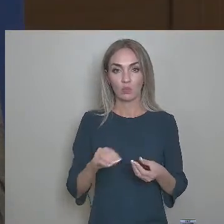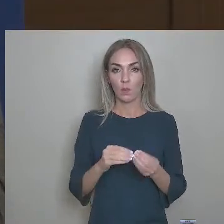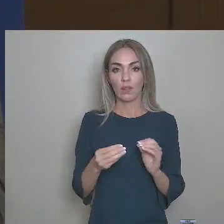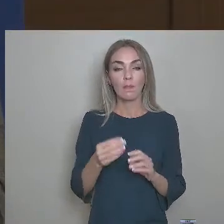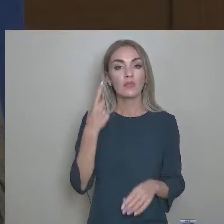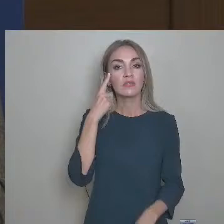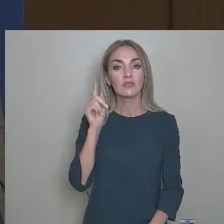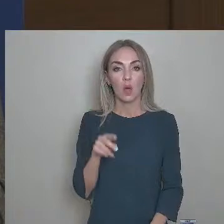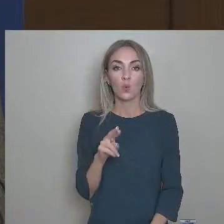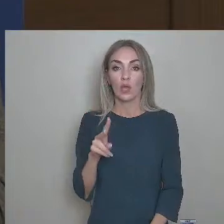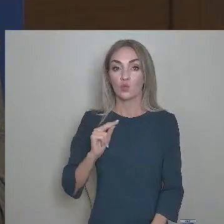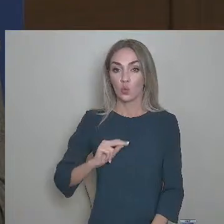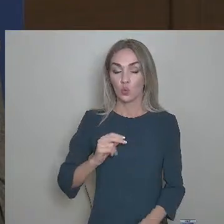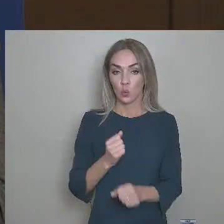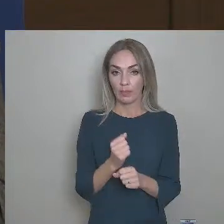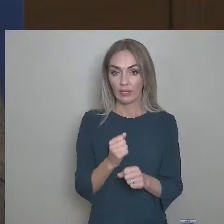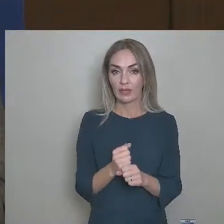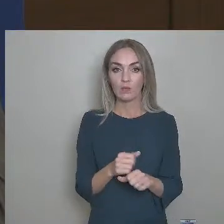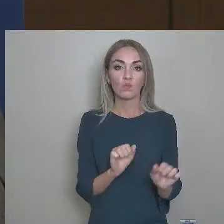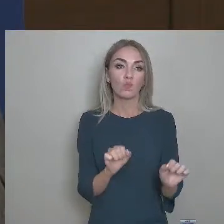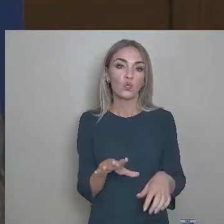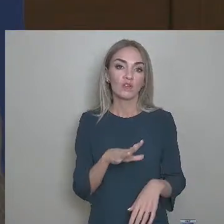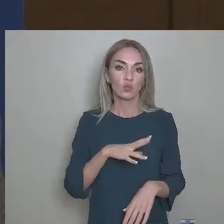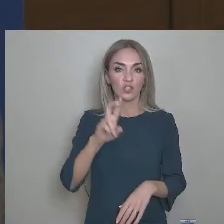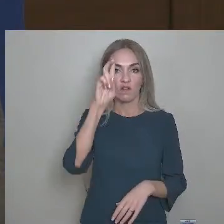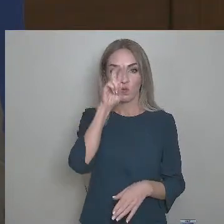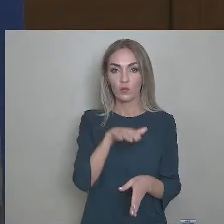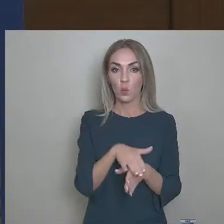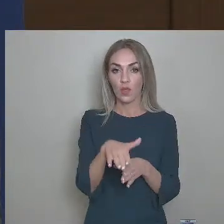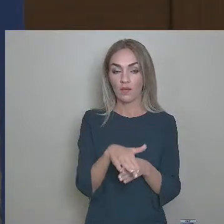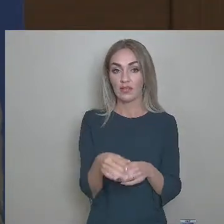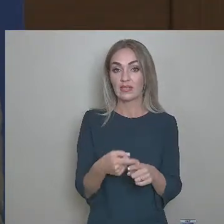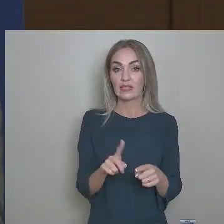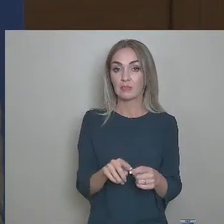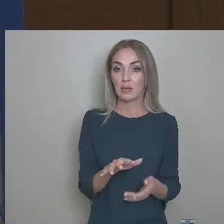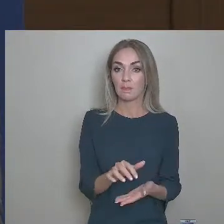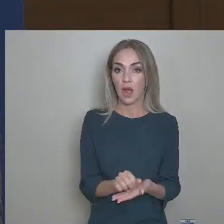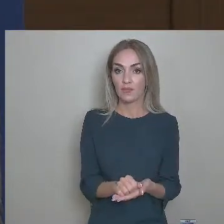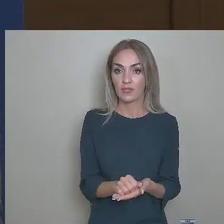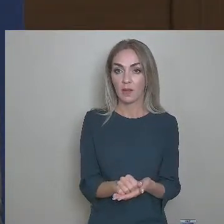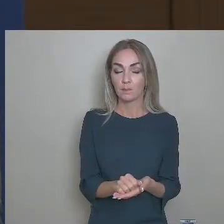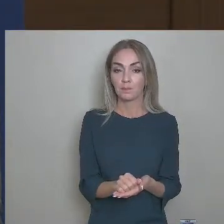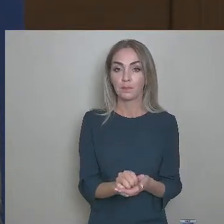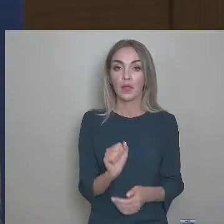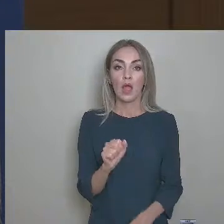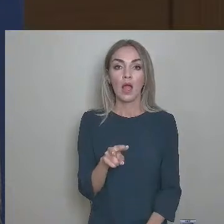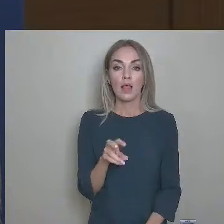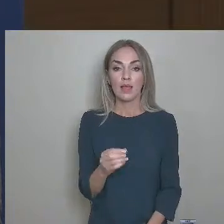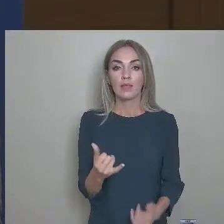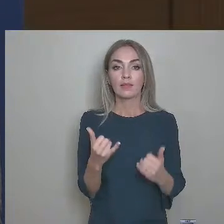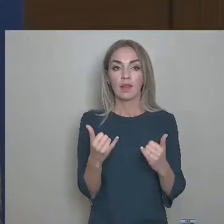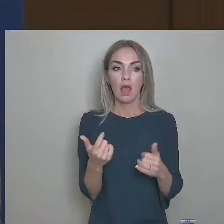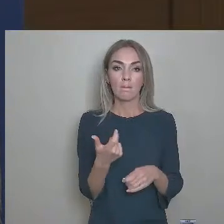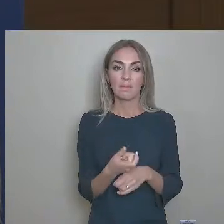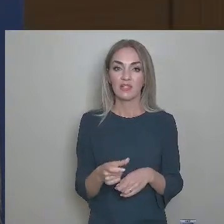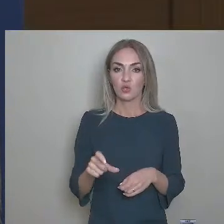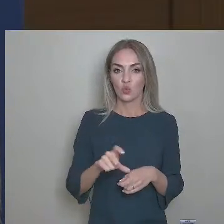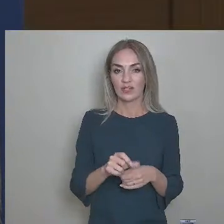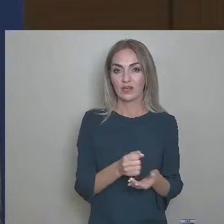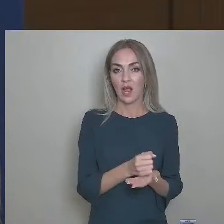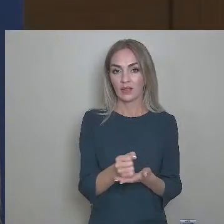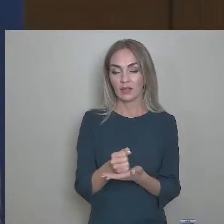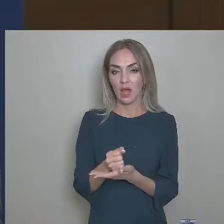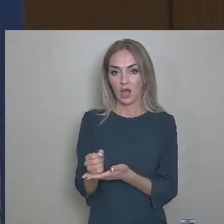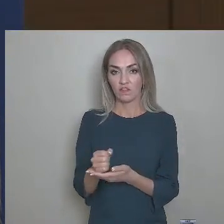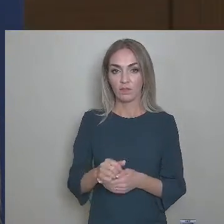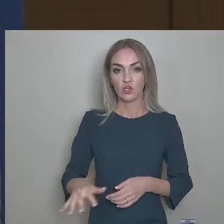could issue some kind of a document. Those people who pay alimony, they know the bailiffs that can do that. But